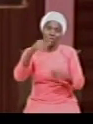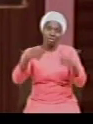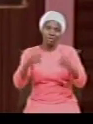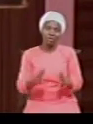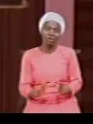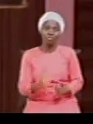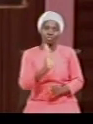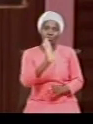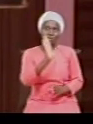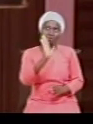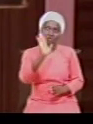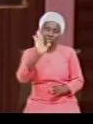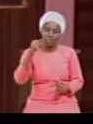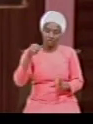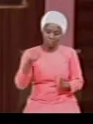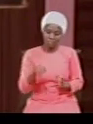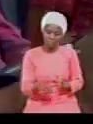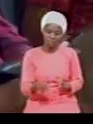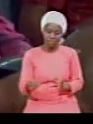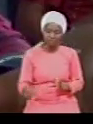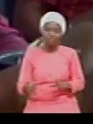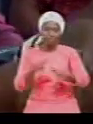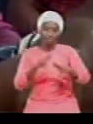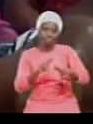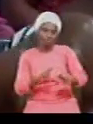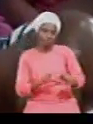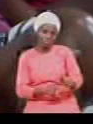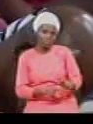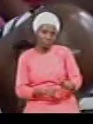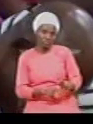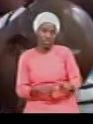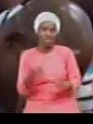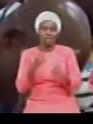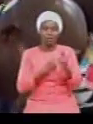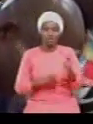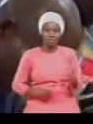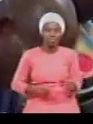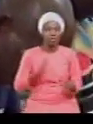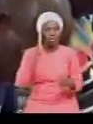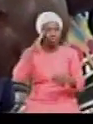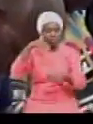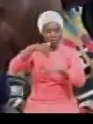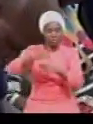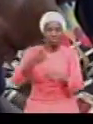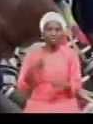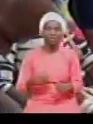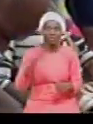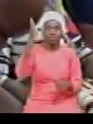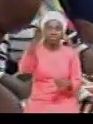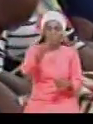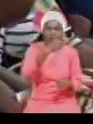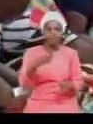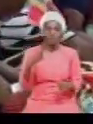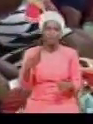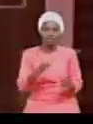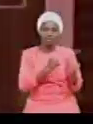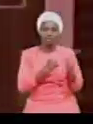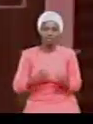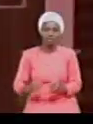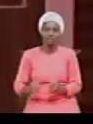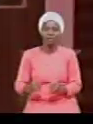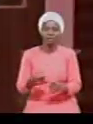footstool. The Lord shall send the rod of thy strength out of Zion.